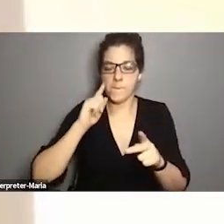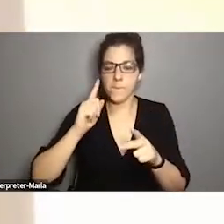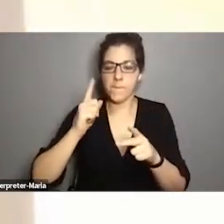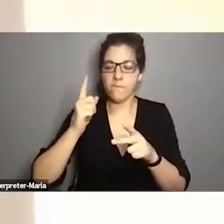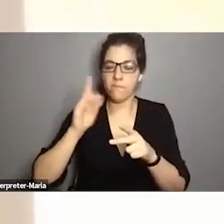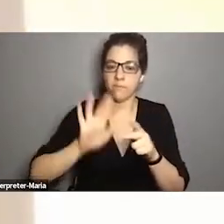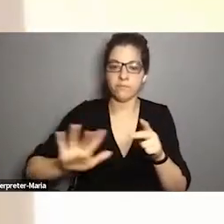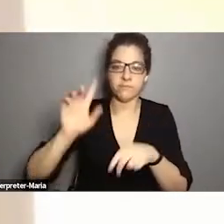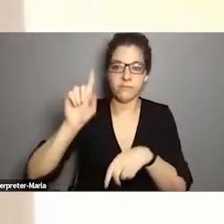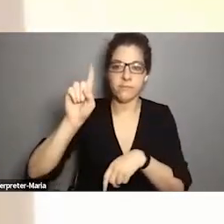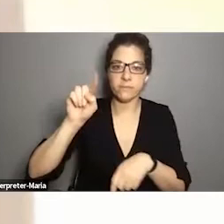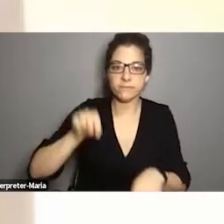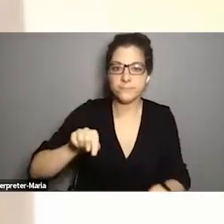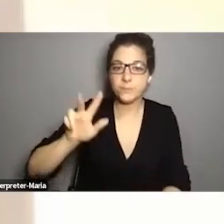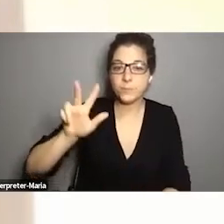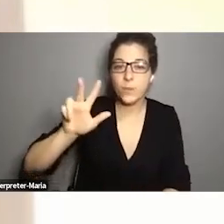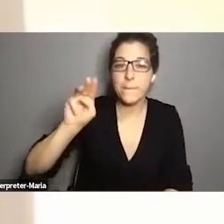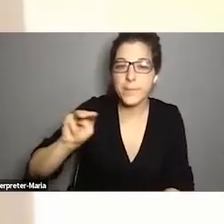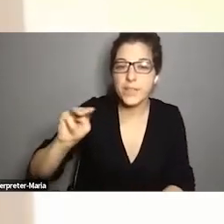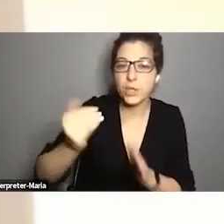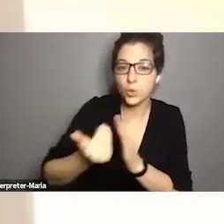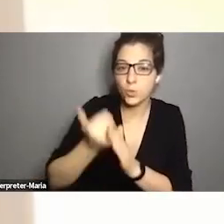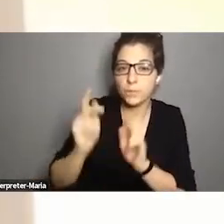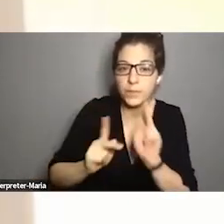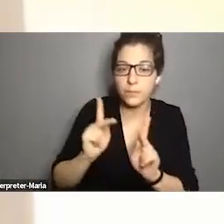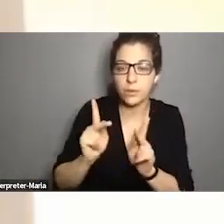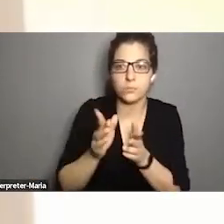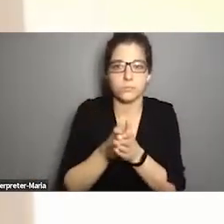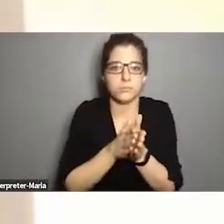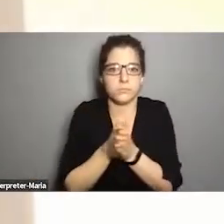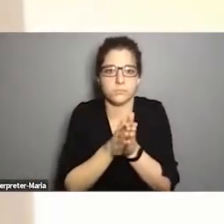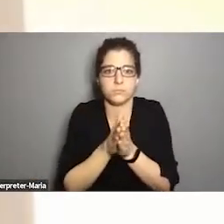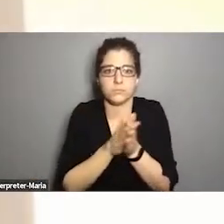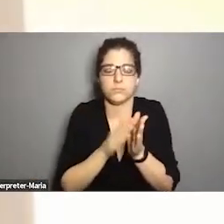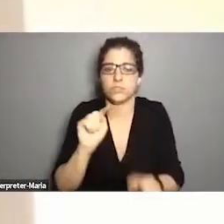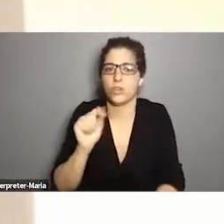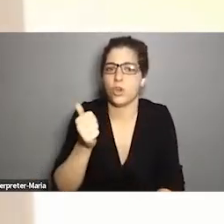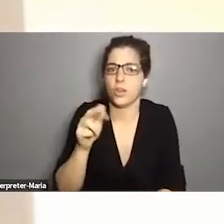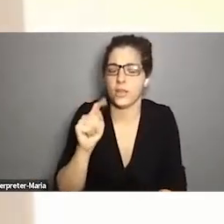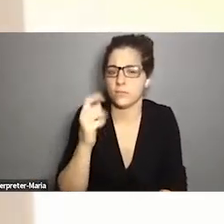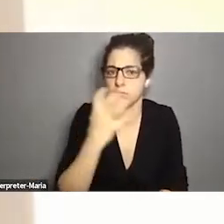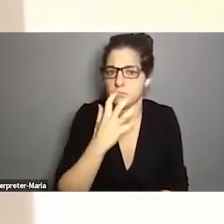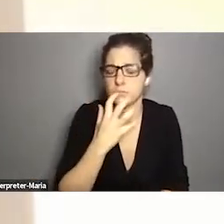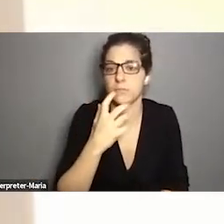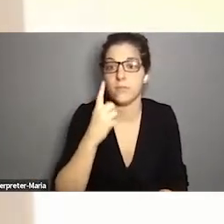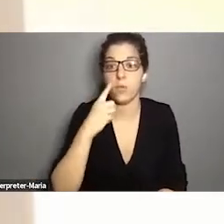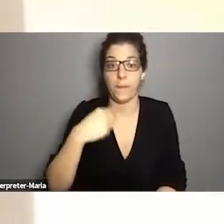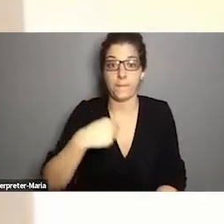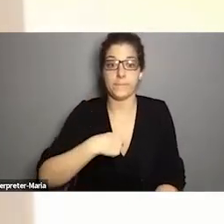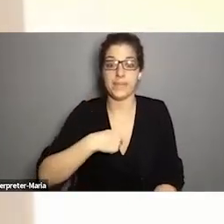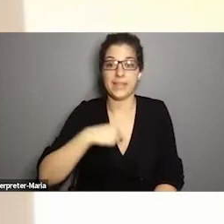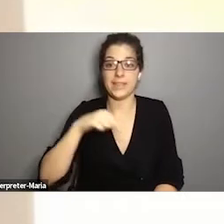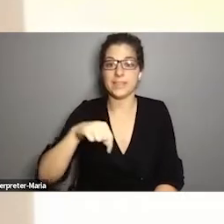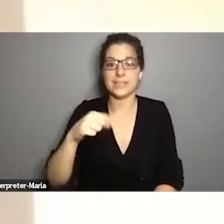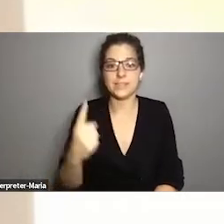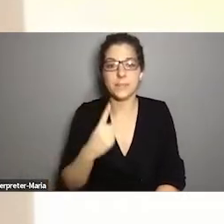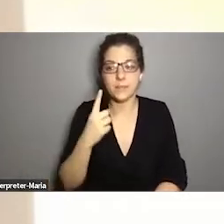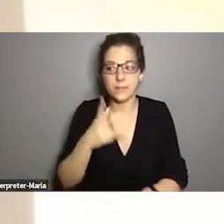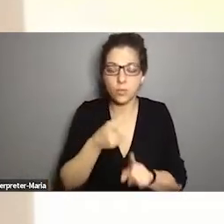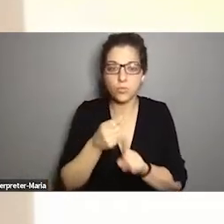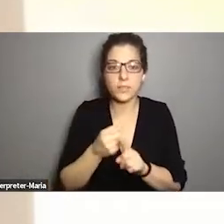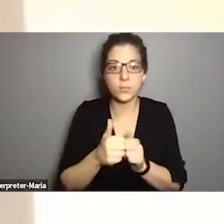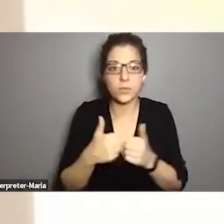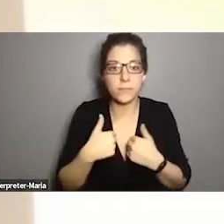1.3 million new people. Those are ambitious targets. And for me personally, this is something that resonates with